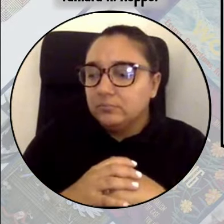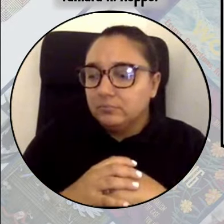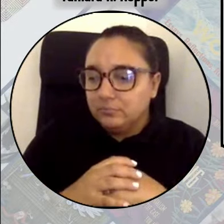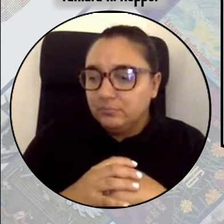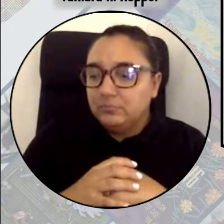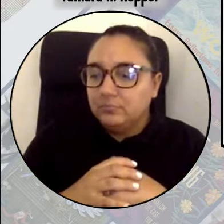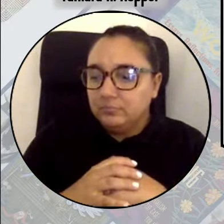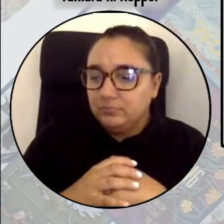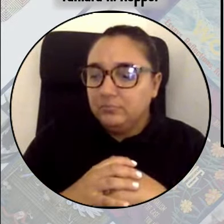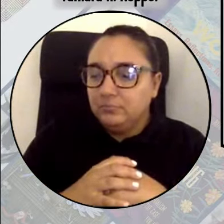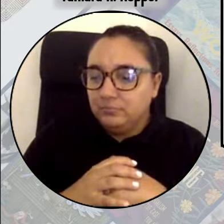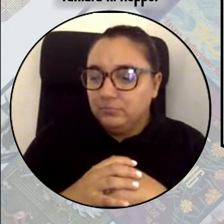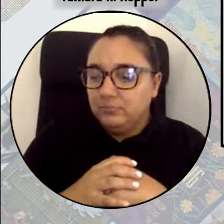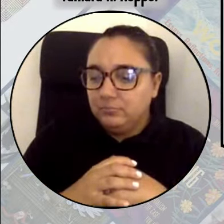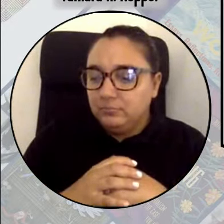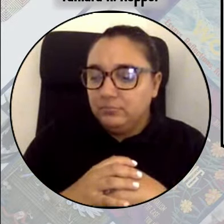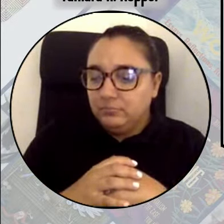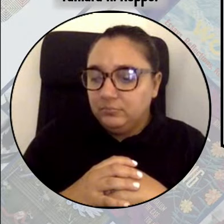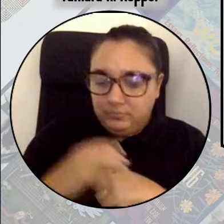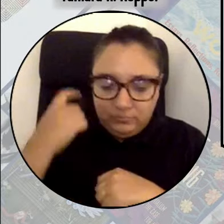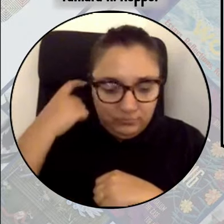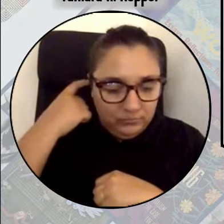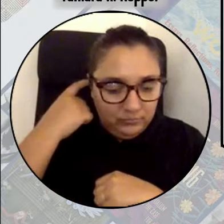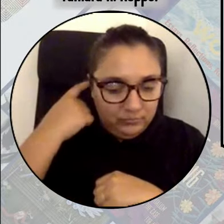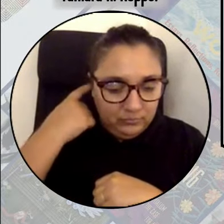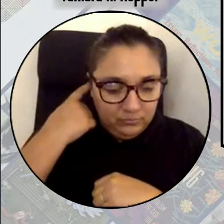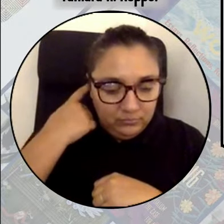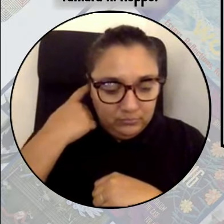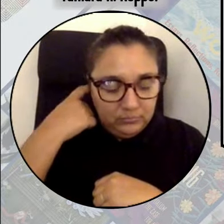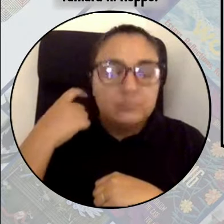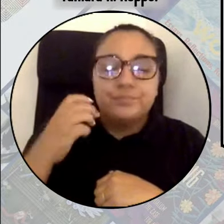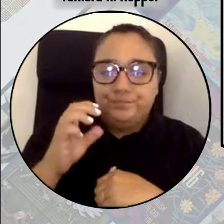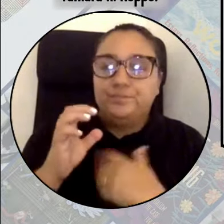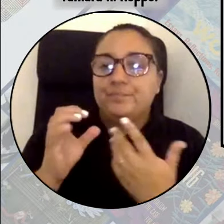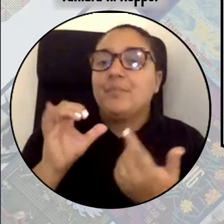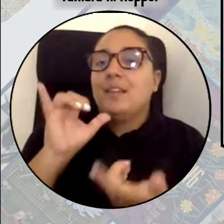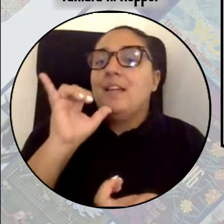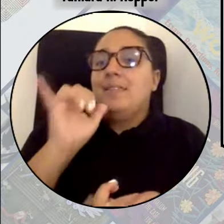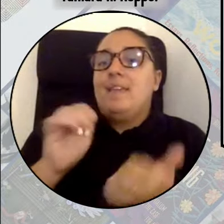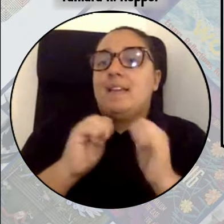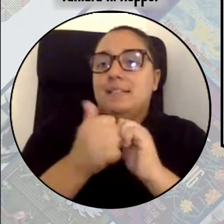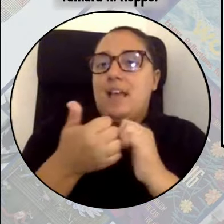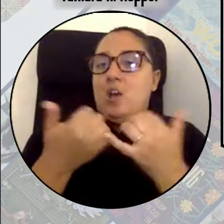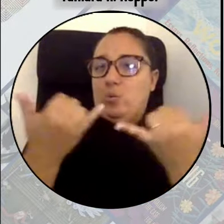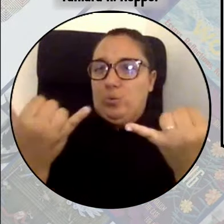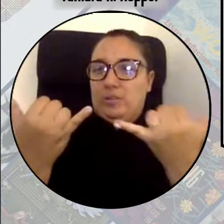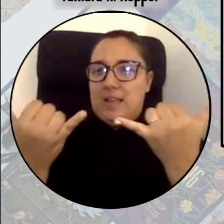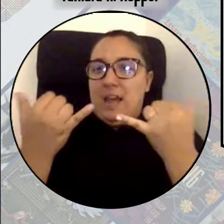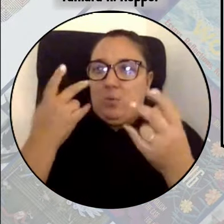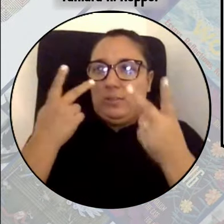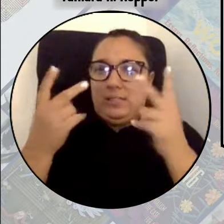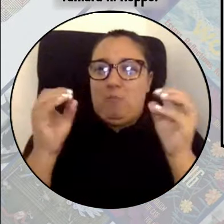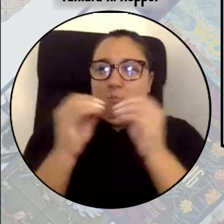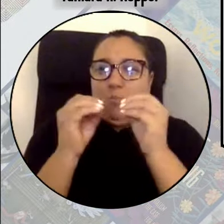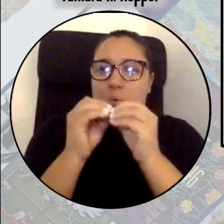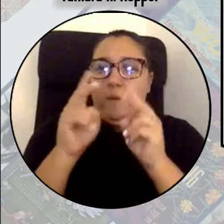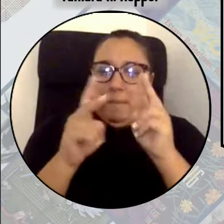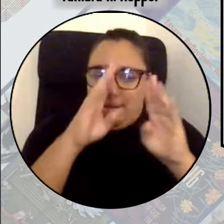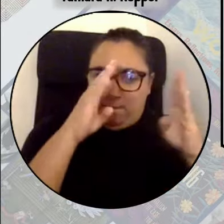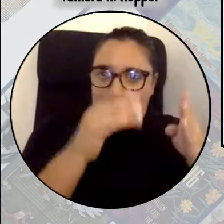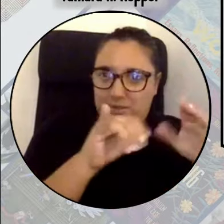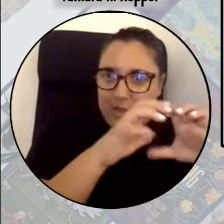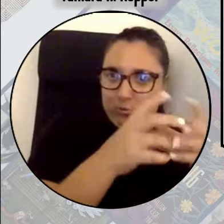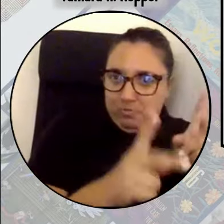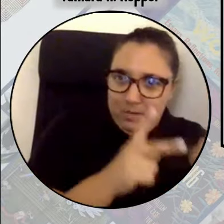scholars around immigration enforcement are dealing with the non-immigrant admissions category. And this is important because a big part